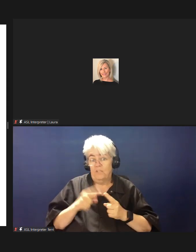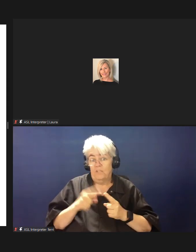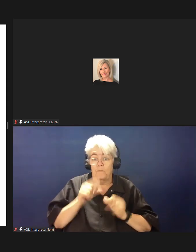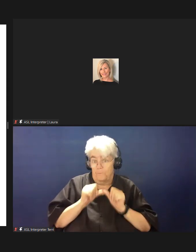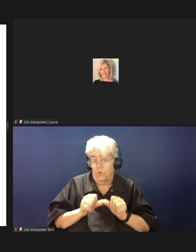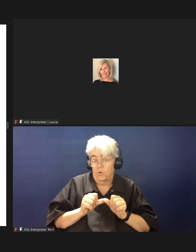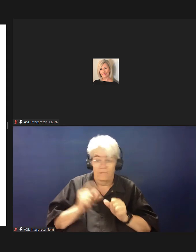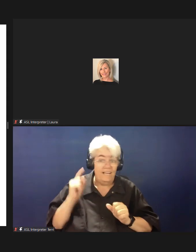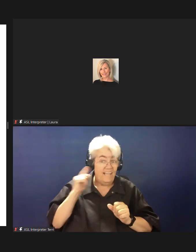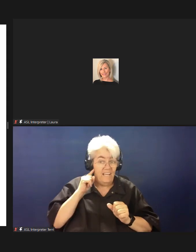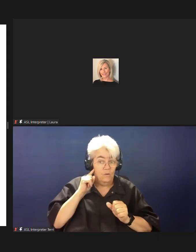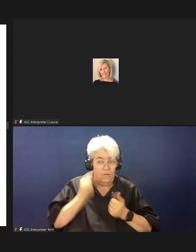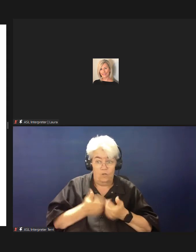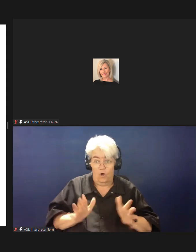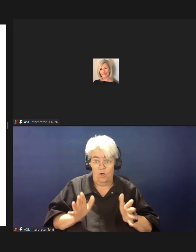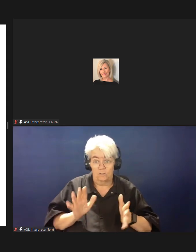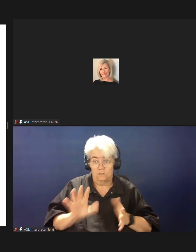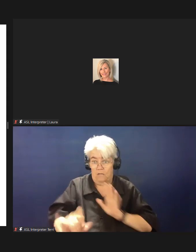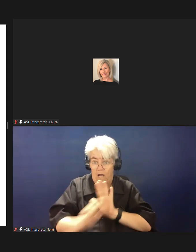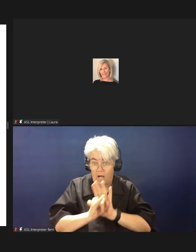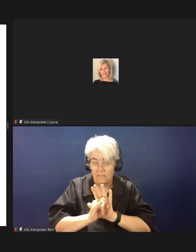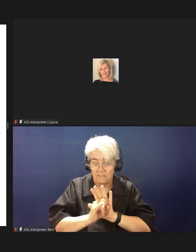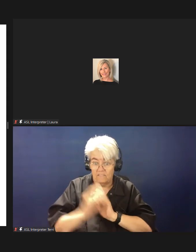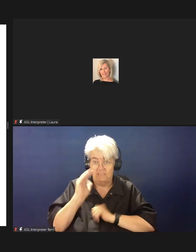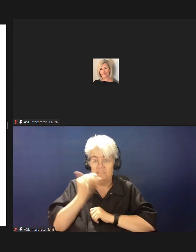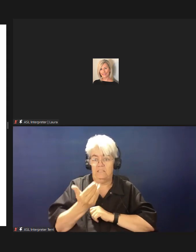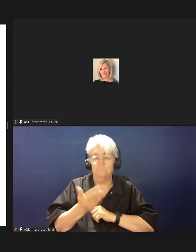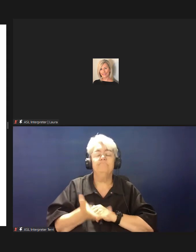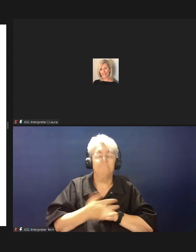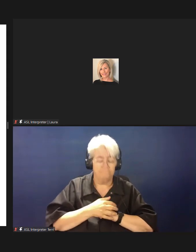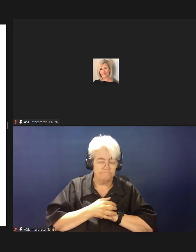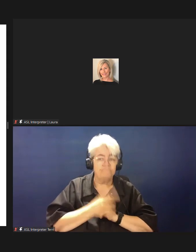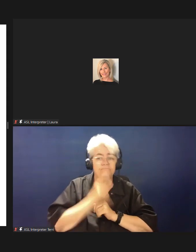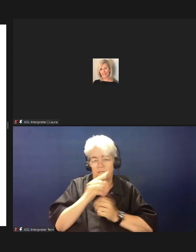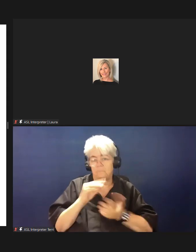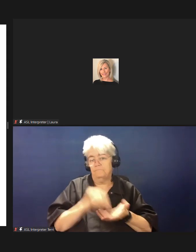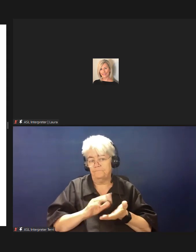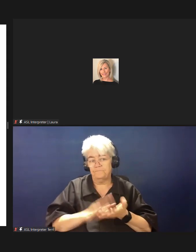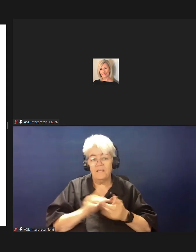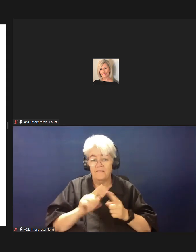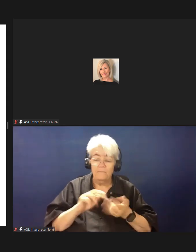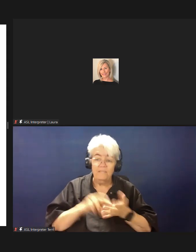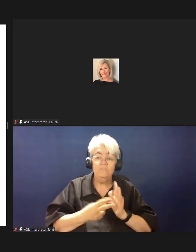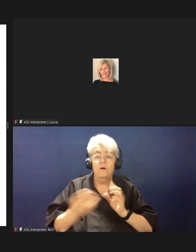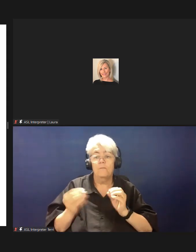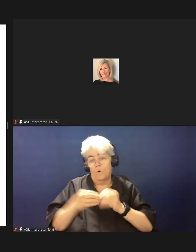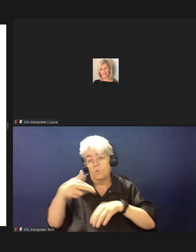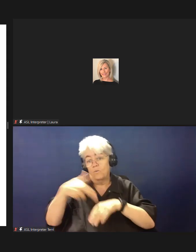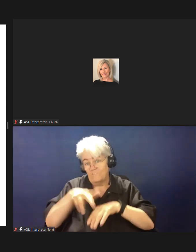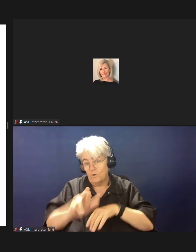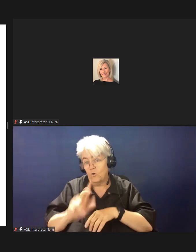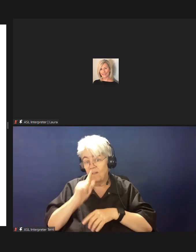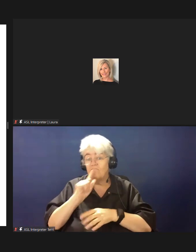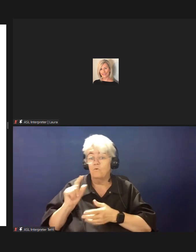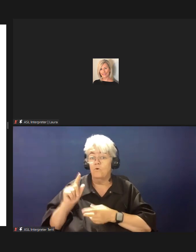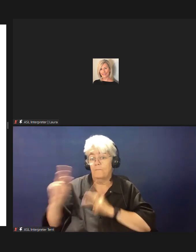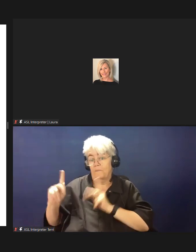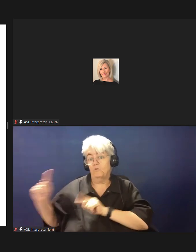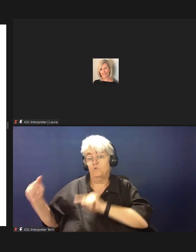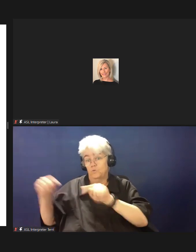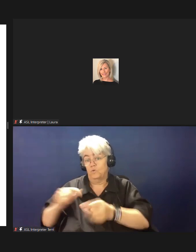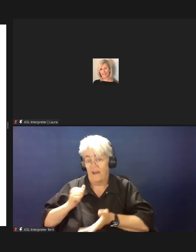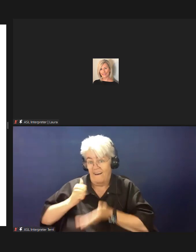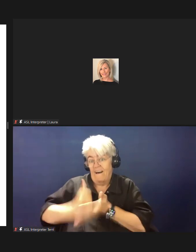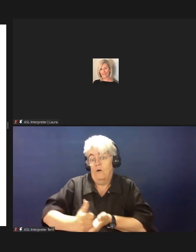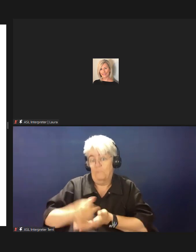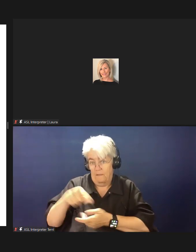hearing loss has been identified. So in most cases, this is going to include additional referrals for intervention services that you're going to want